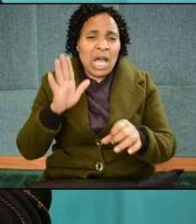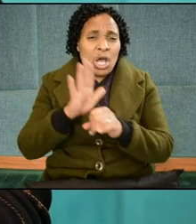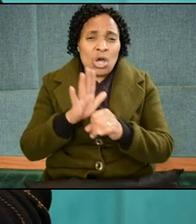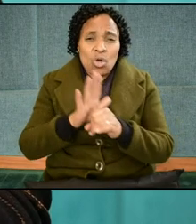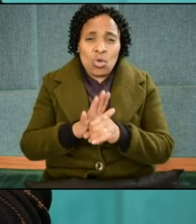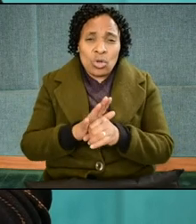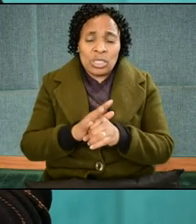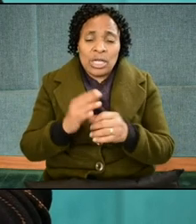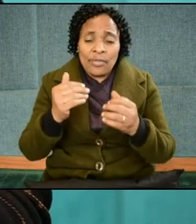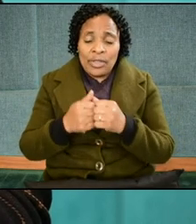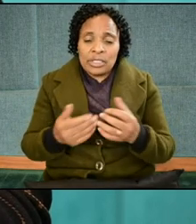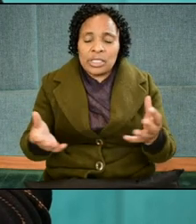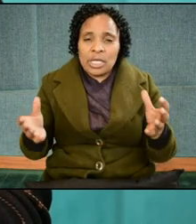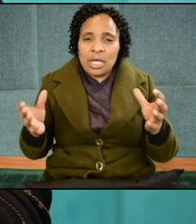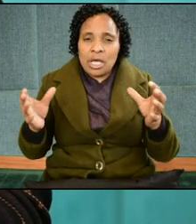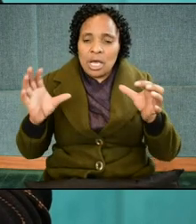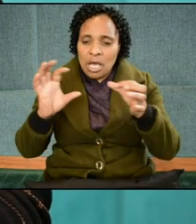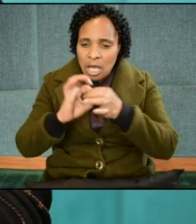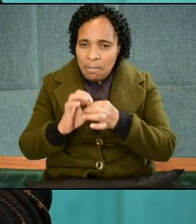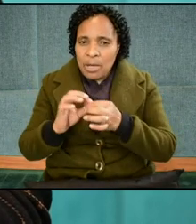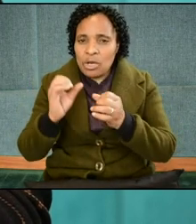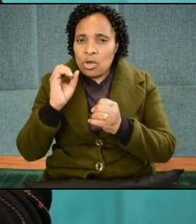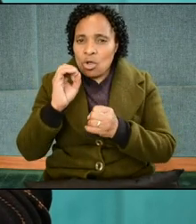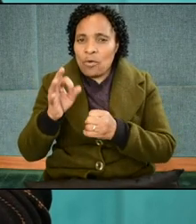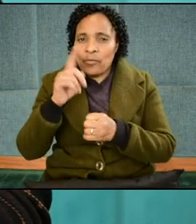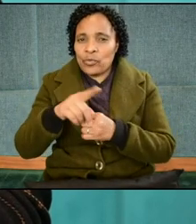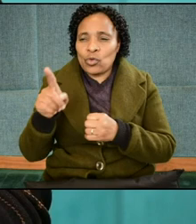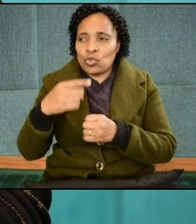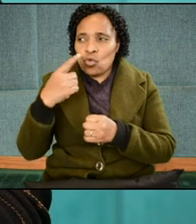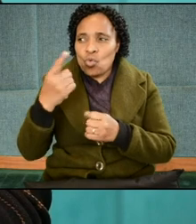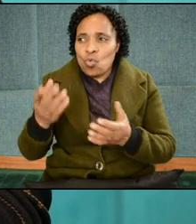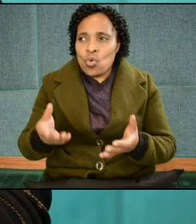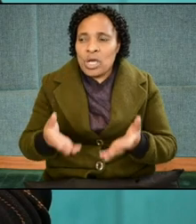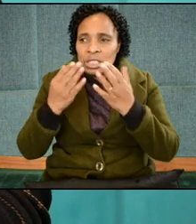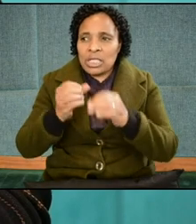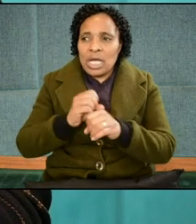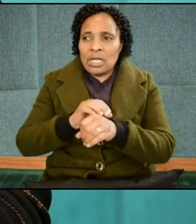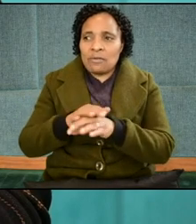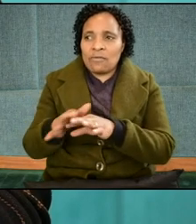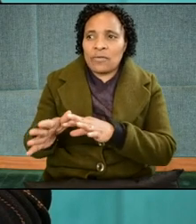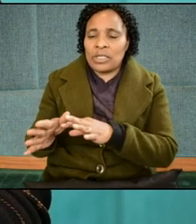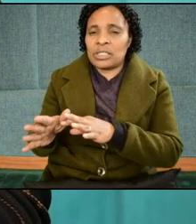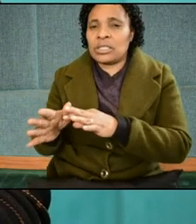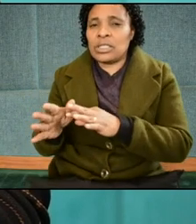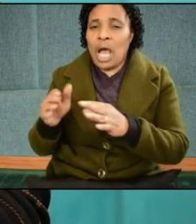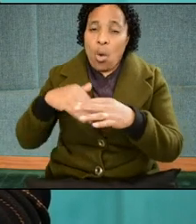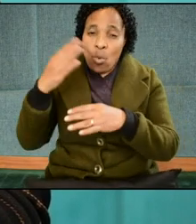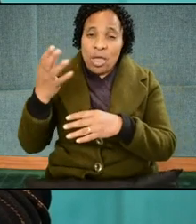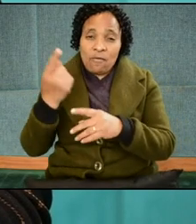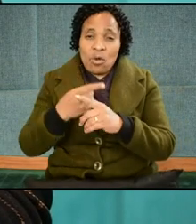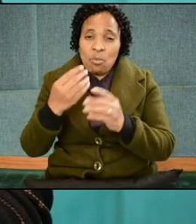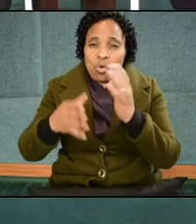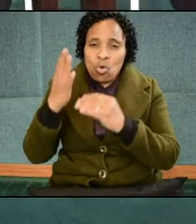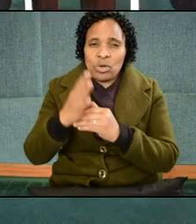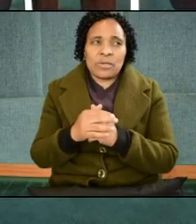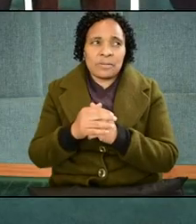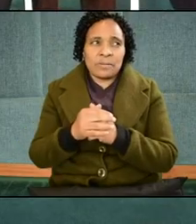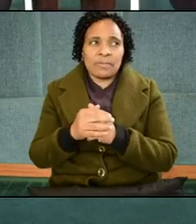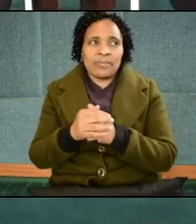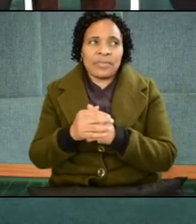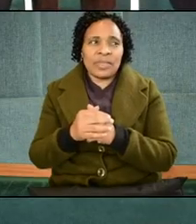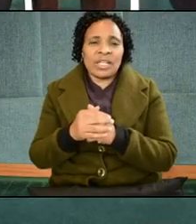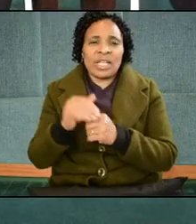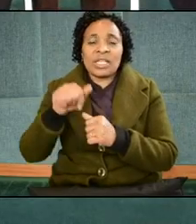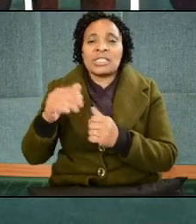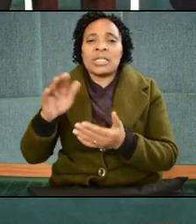the company of those who exert an influence to draw us away from God. Mm. That